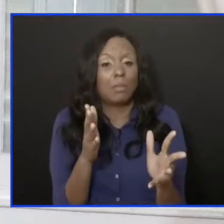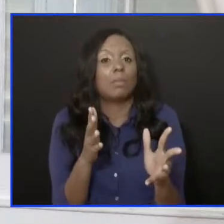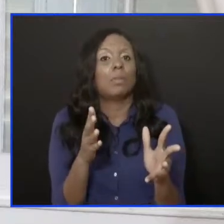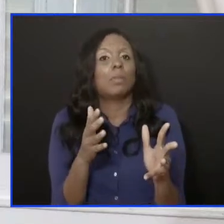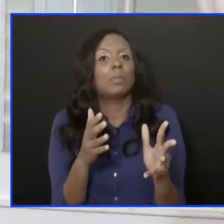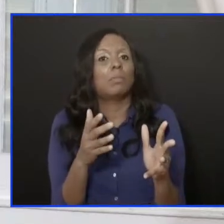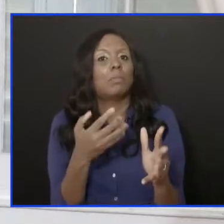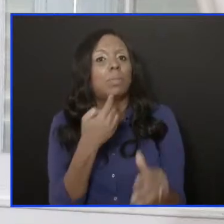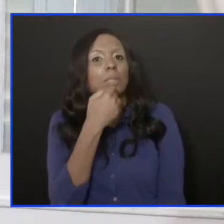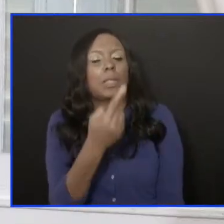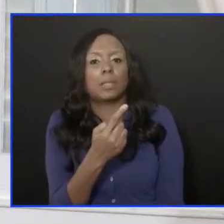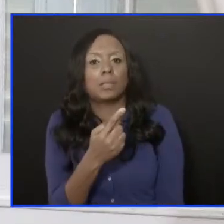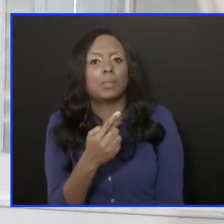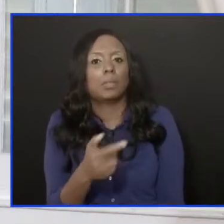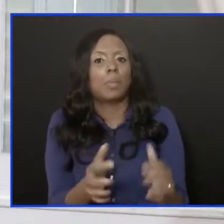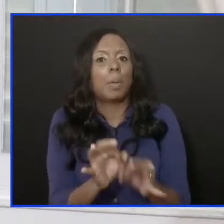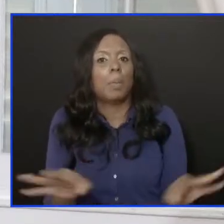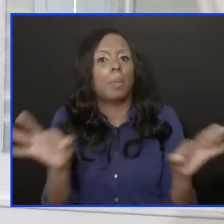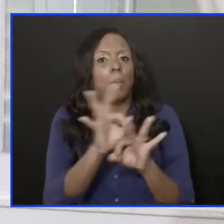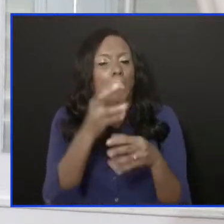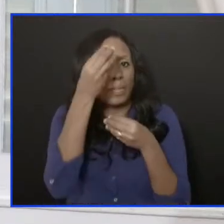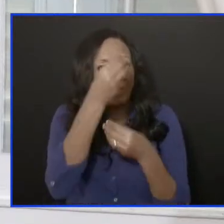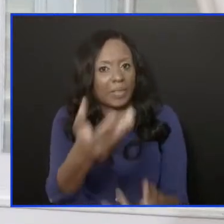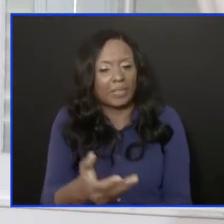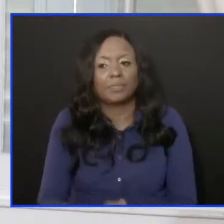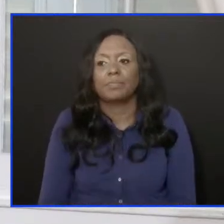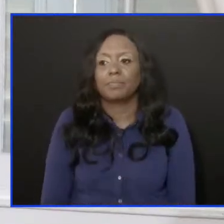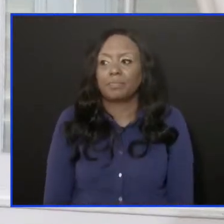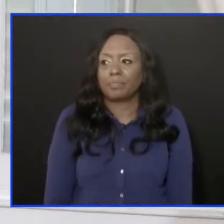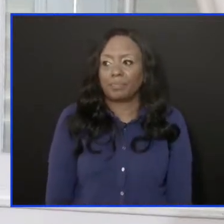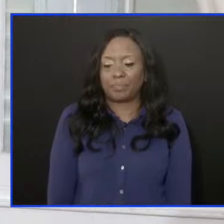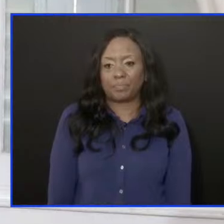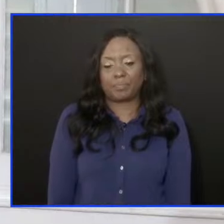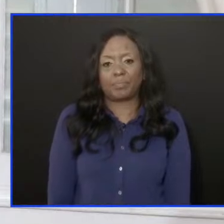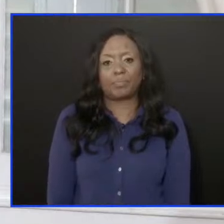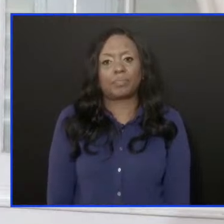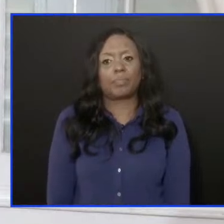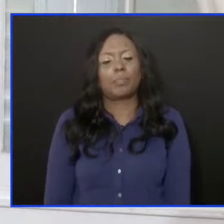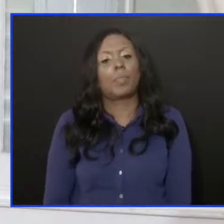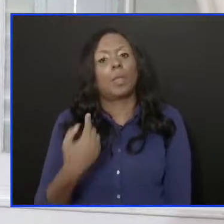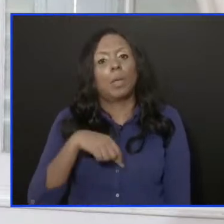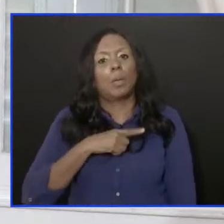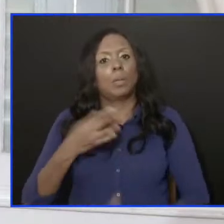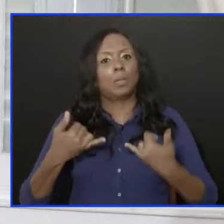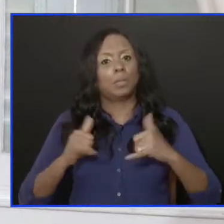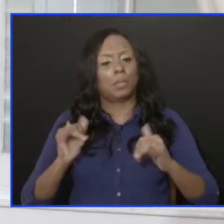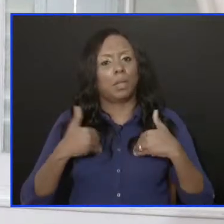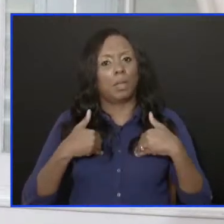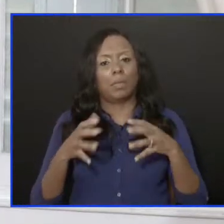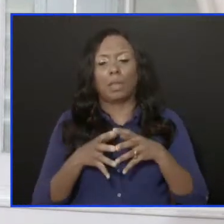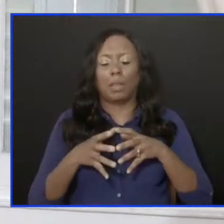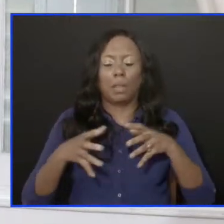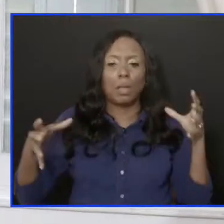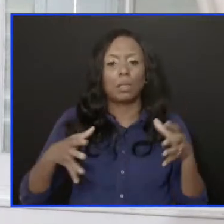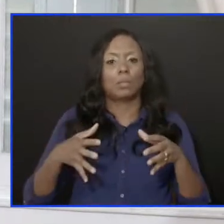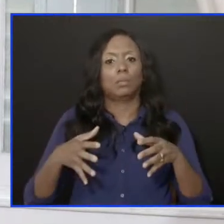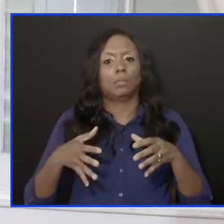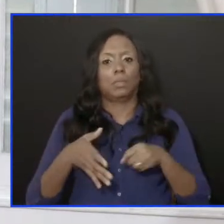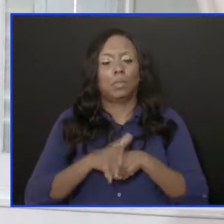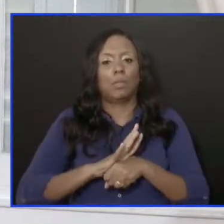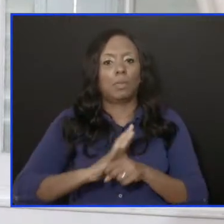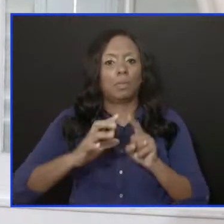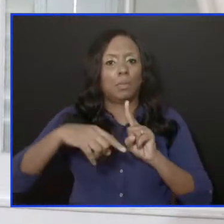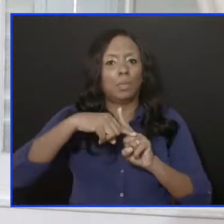have been high in terms of positive cases, but I can report to you